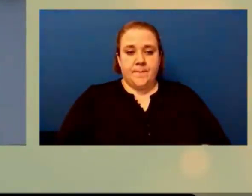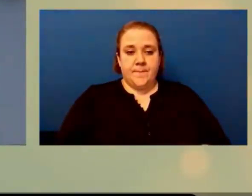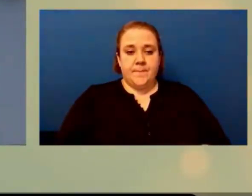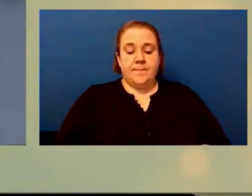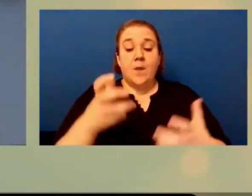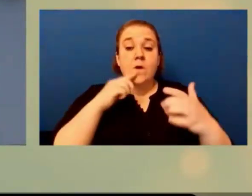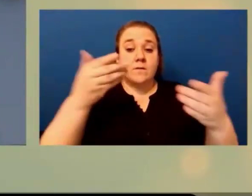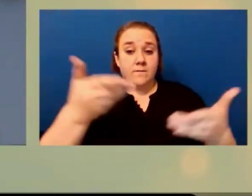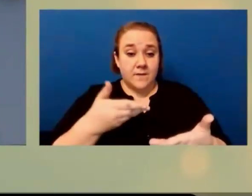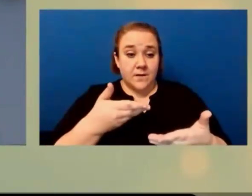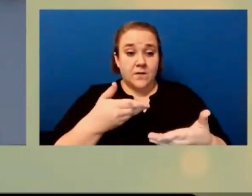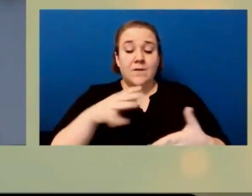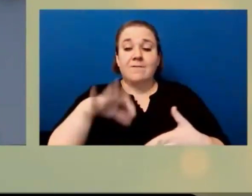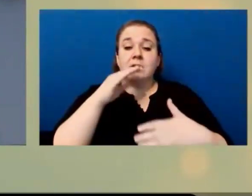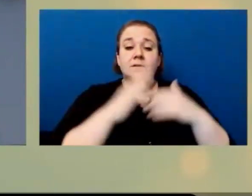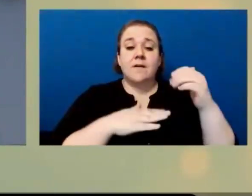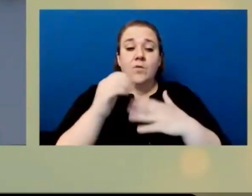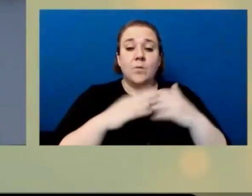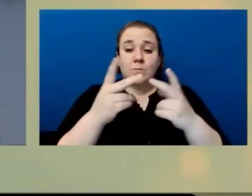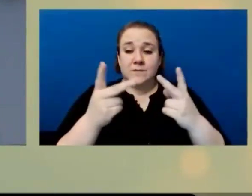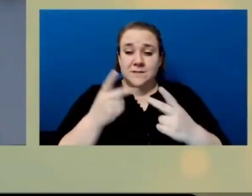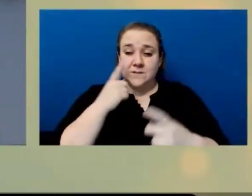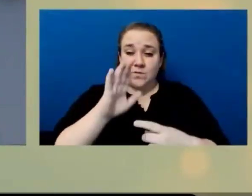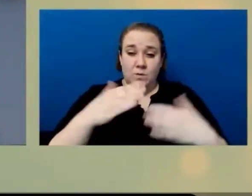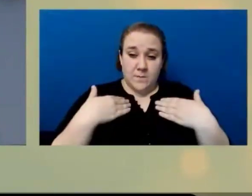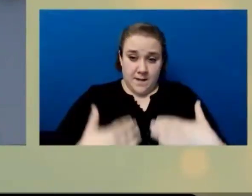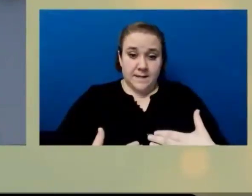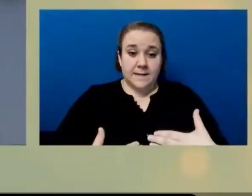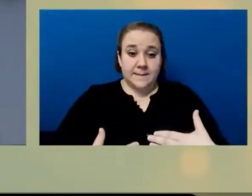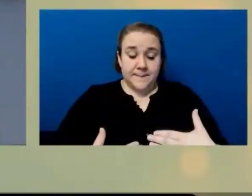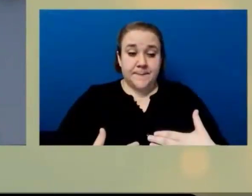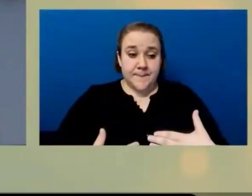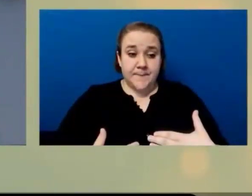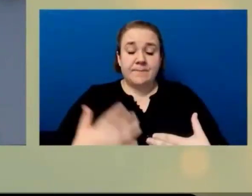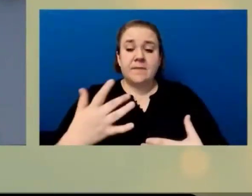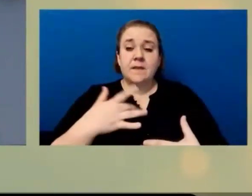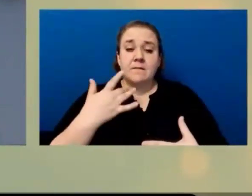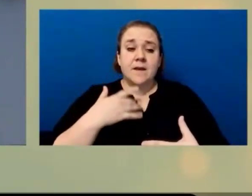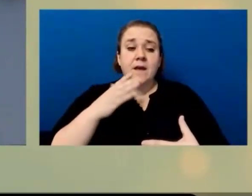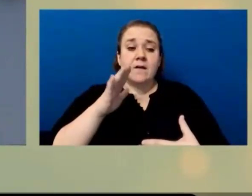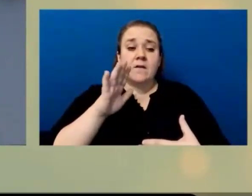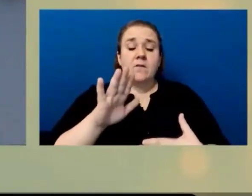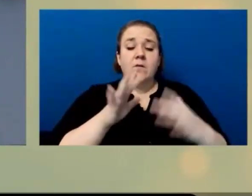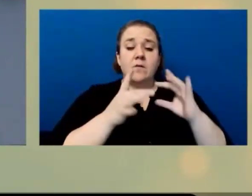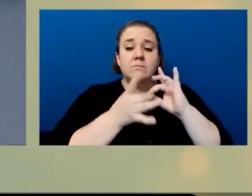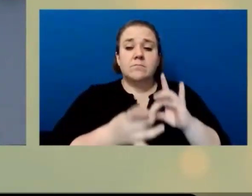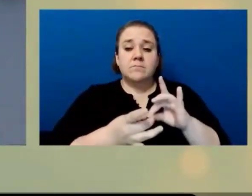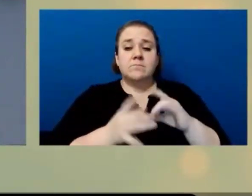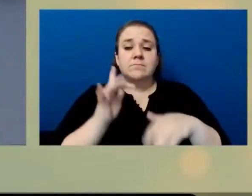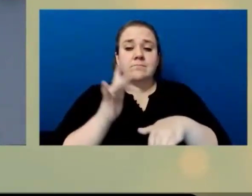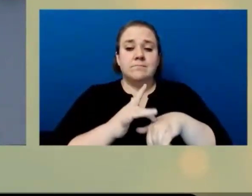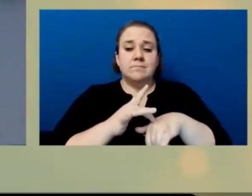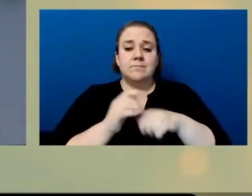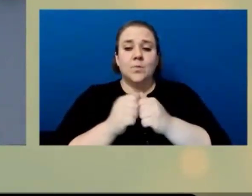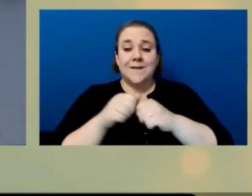I'd like to invite you to find a comfortable position for your body. Feel your contact with the